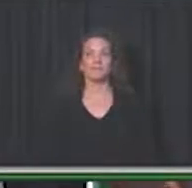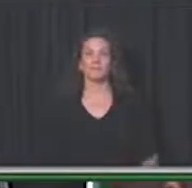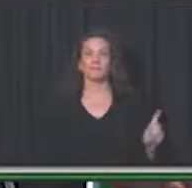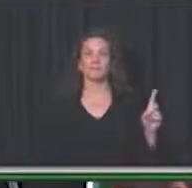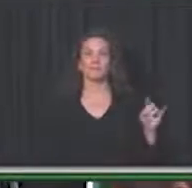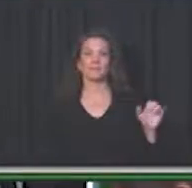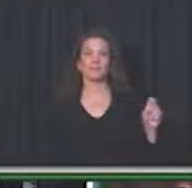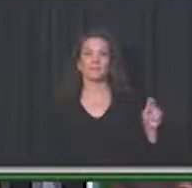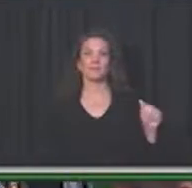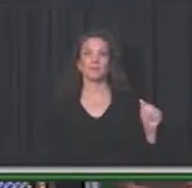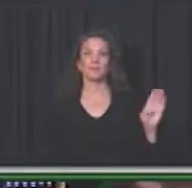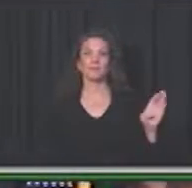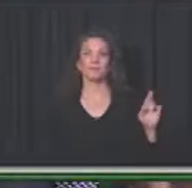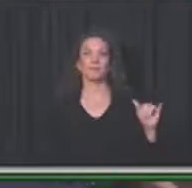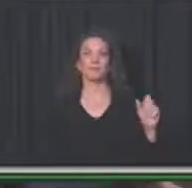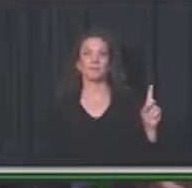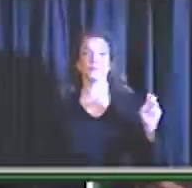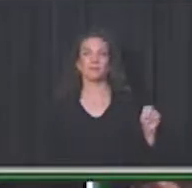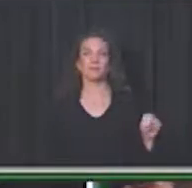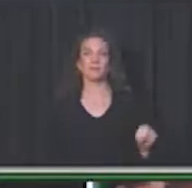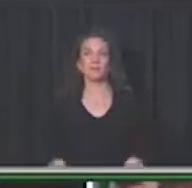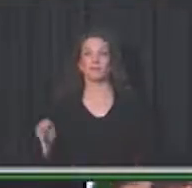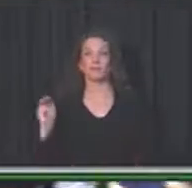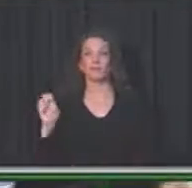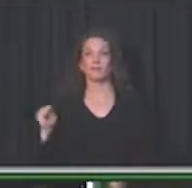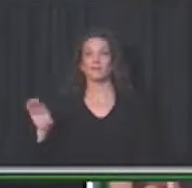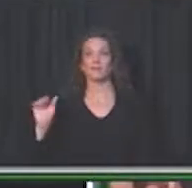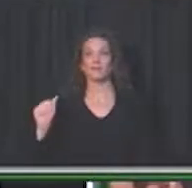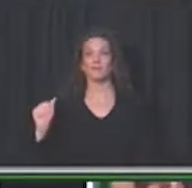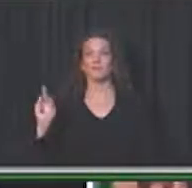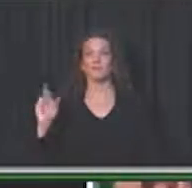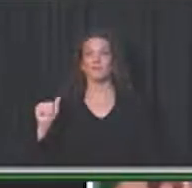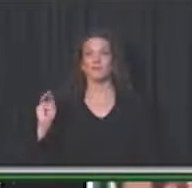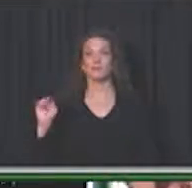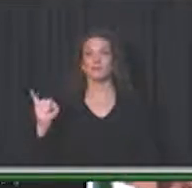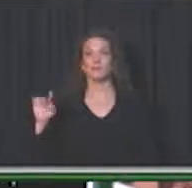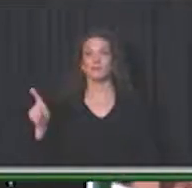Diana Faden. Monica Ramirez.